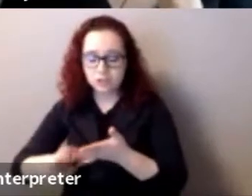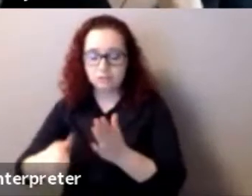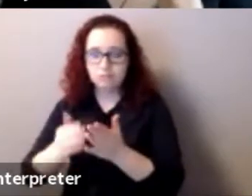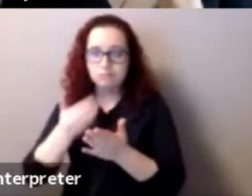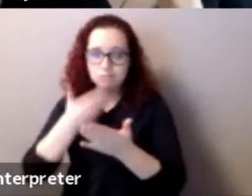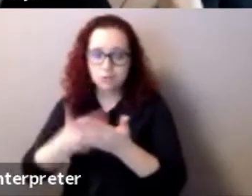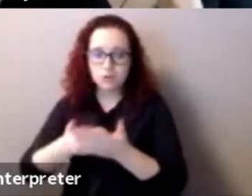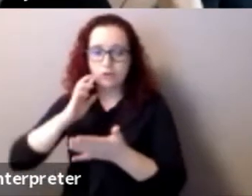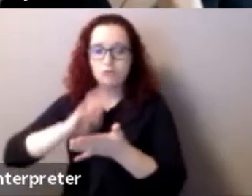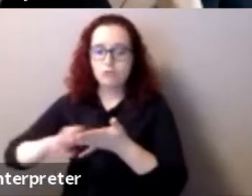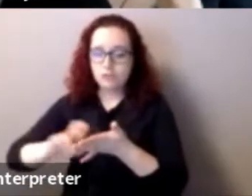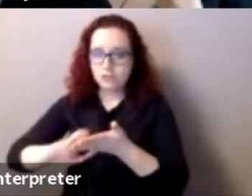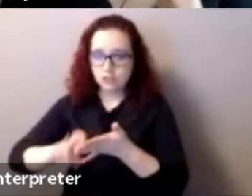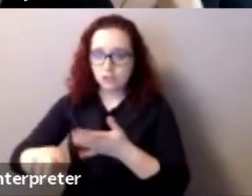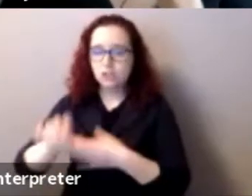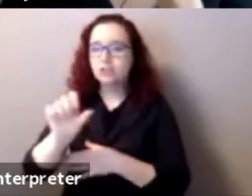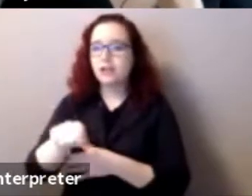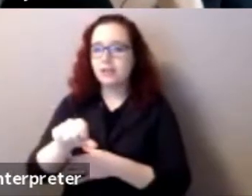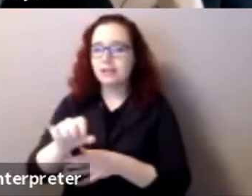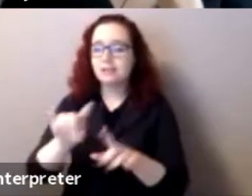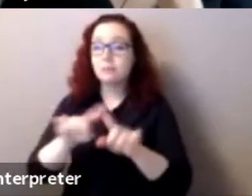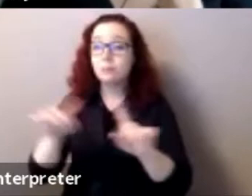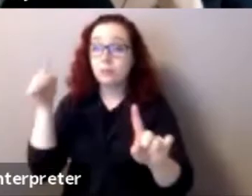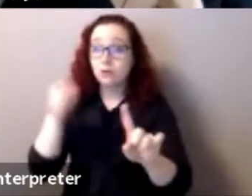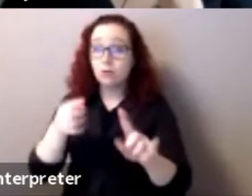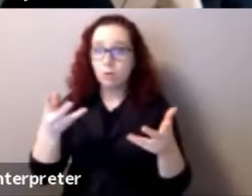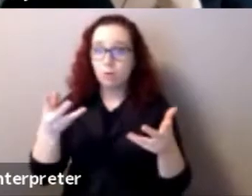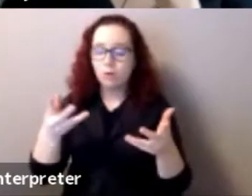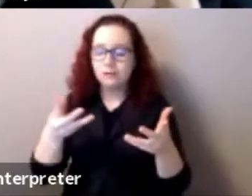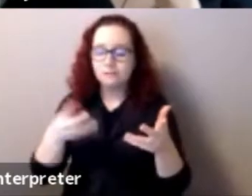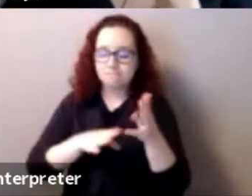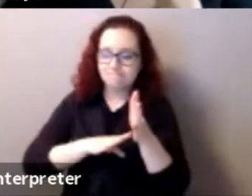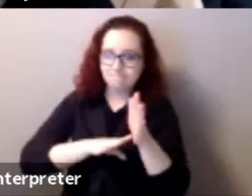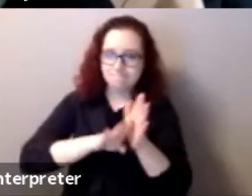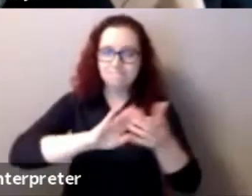produce. But ultimately, you want to build a collaborative team.